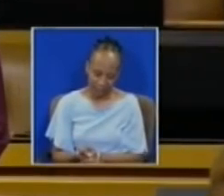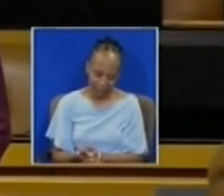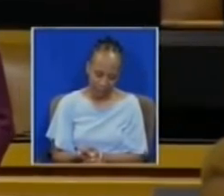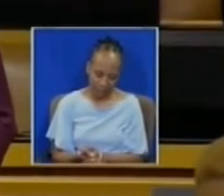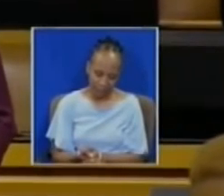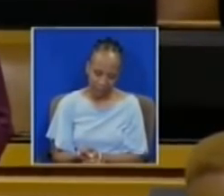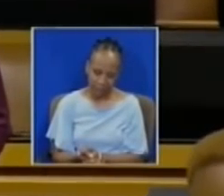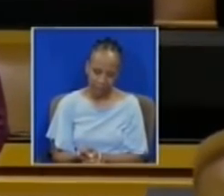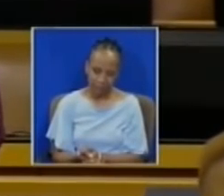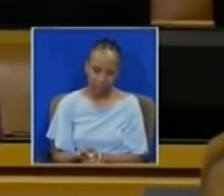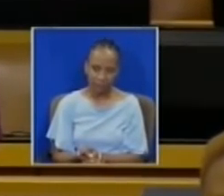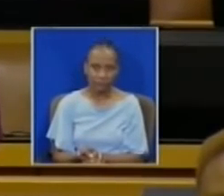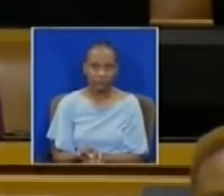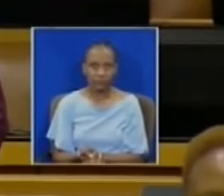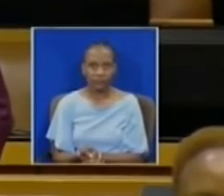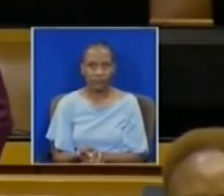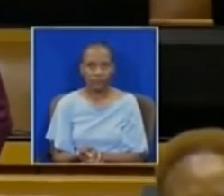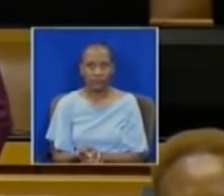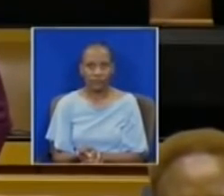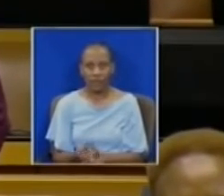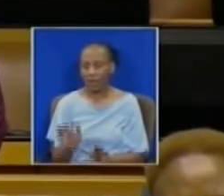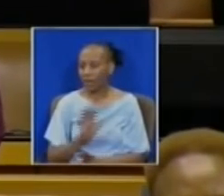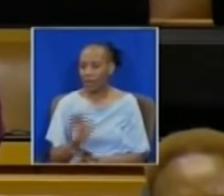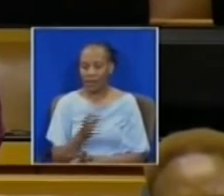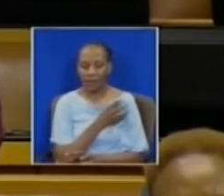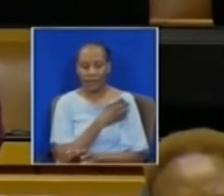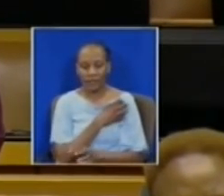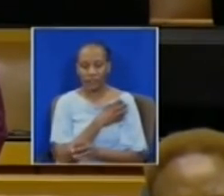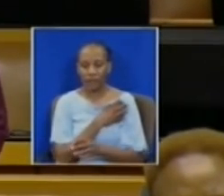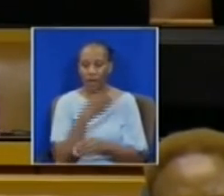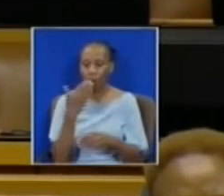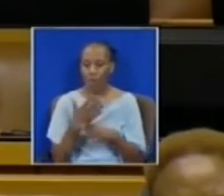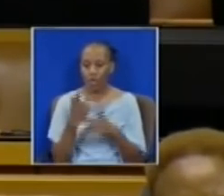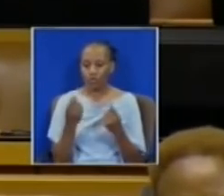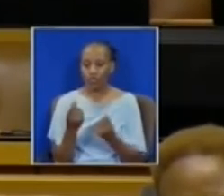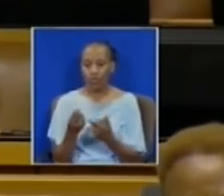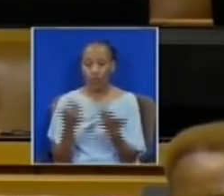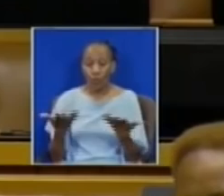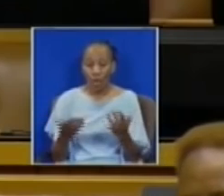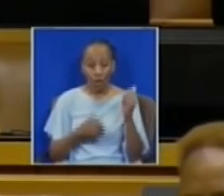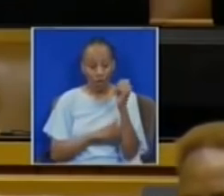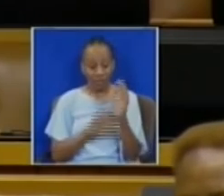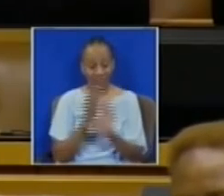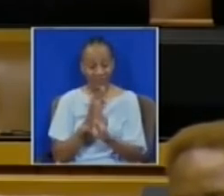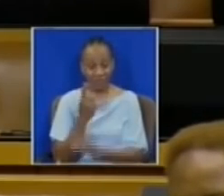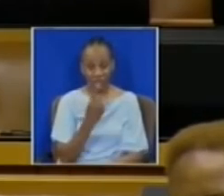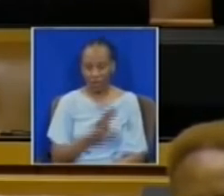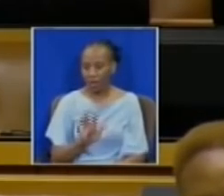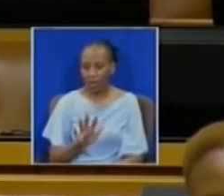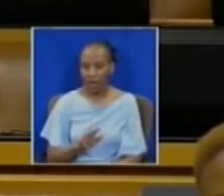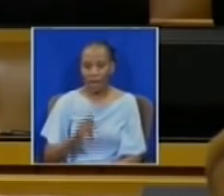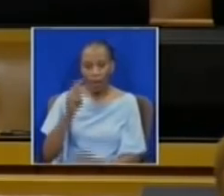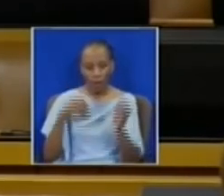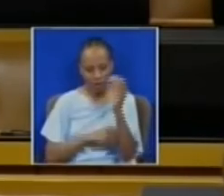complaining about this for a while. And it's been a problem for a while that these questions remain unanswered. And we've decided